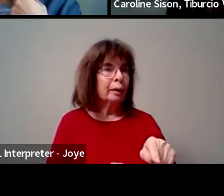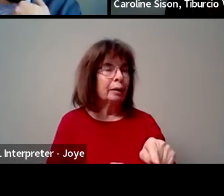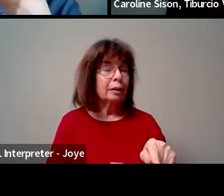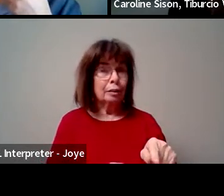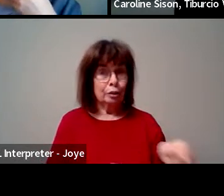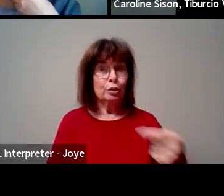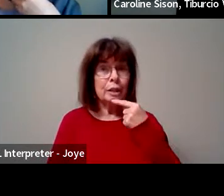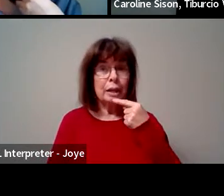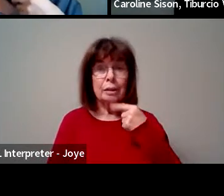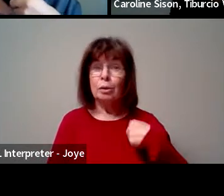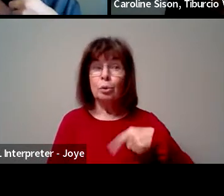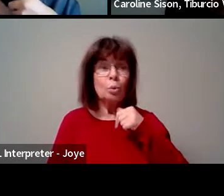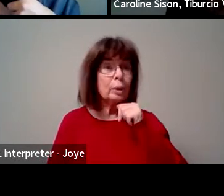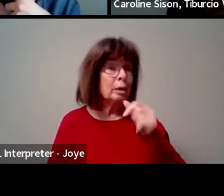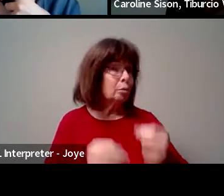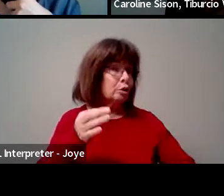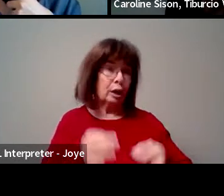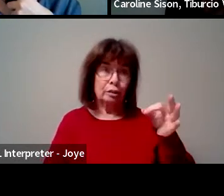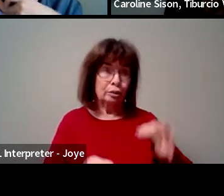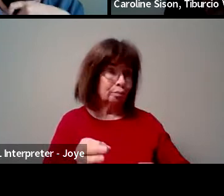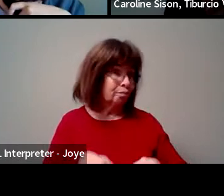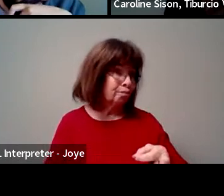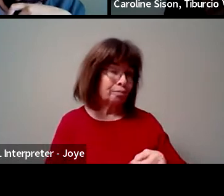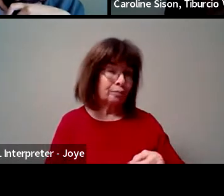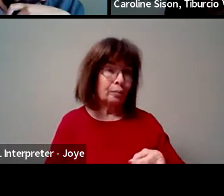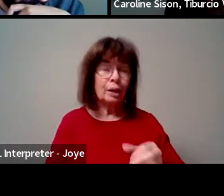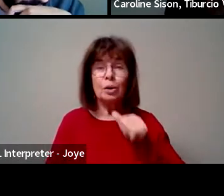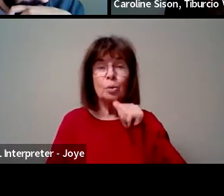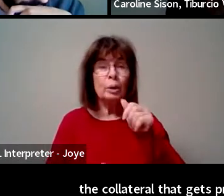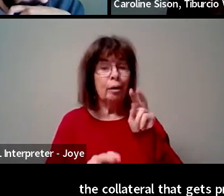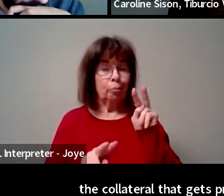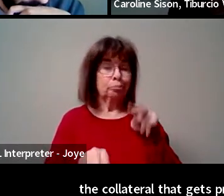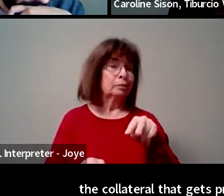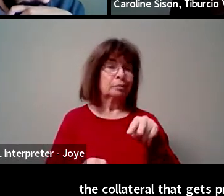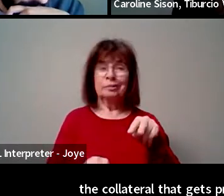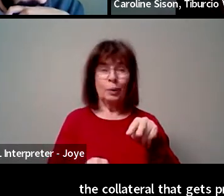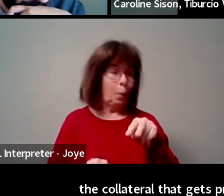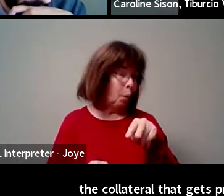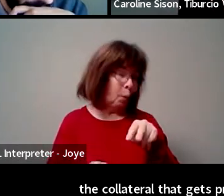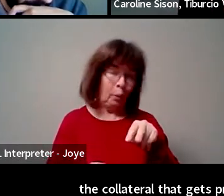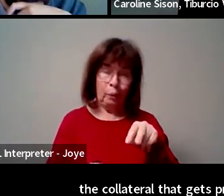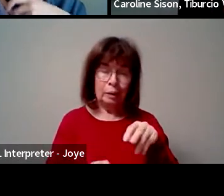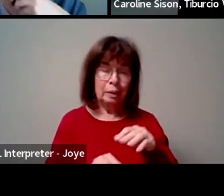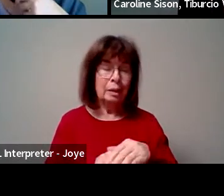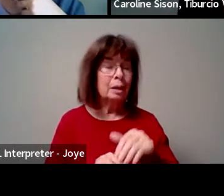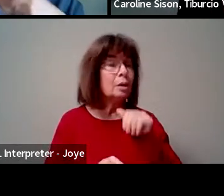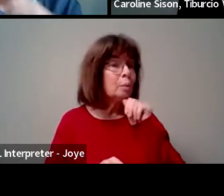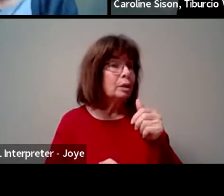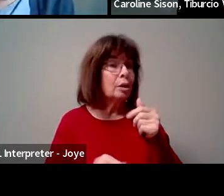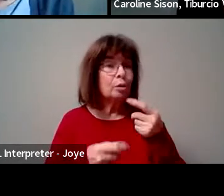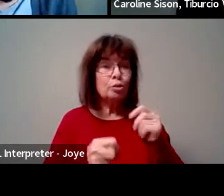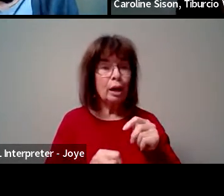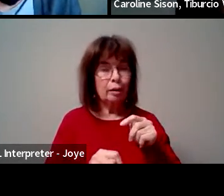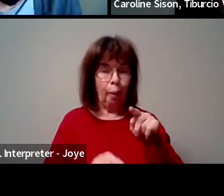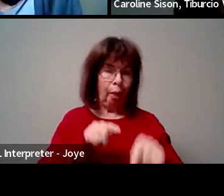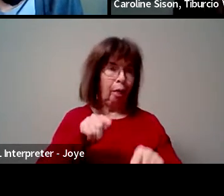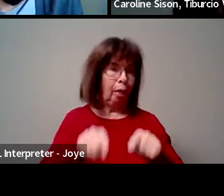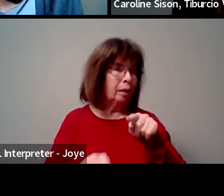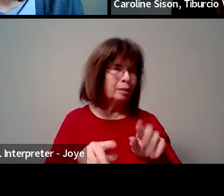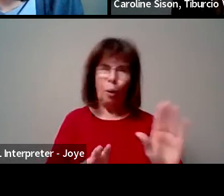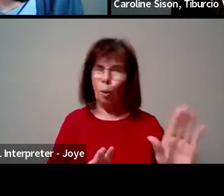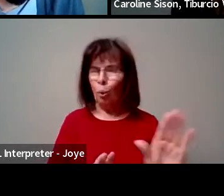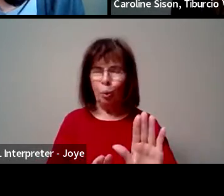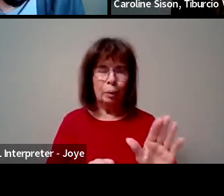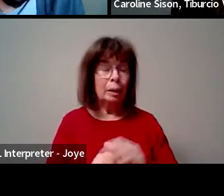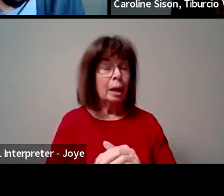we don't judge. We don't talk down to them. We don't try to belittle them. And